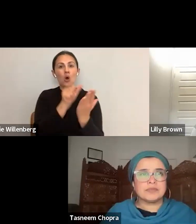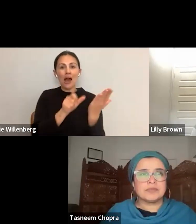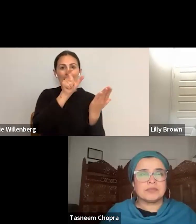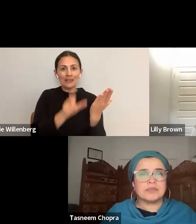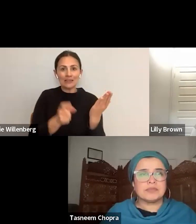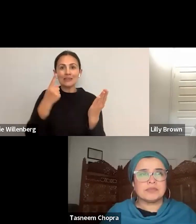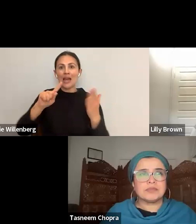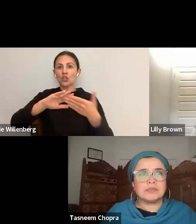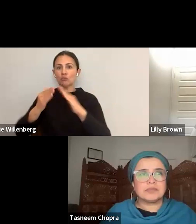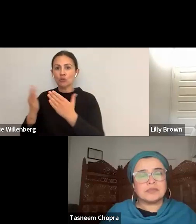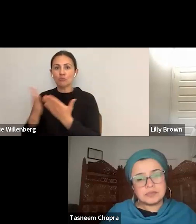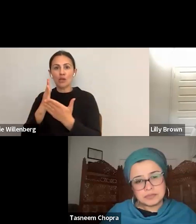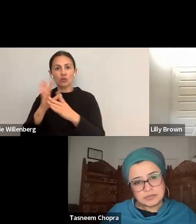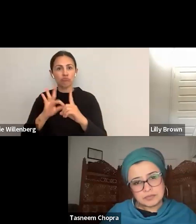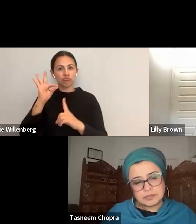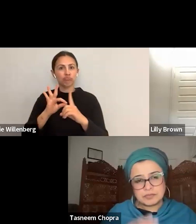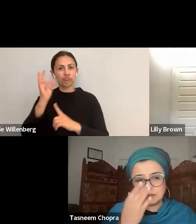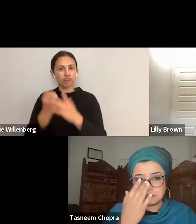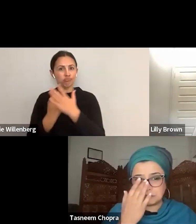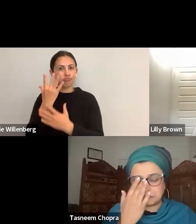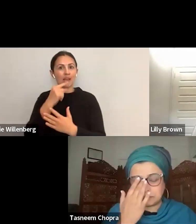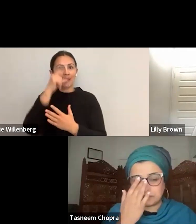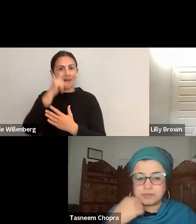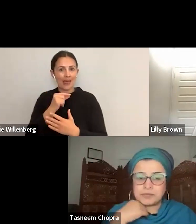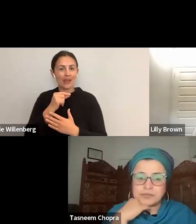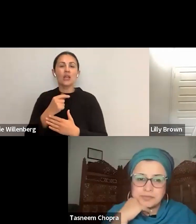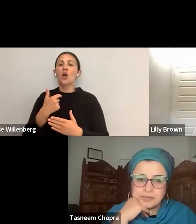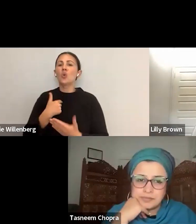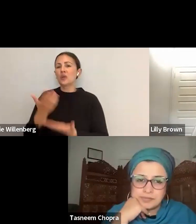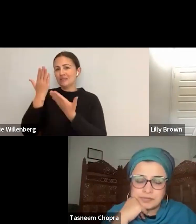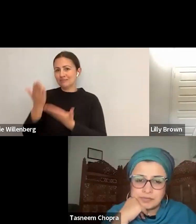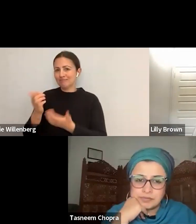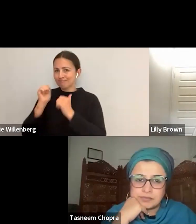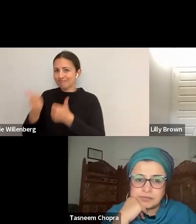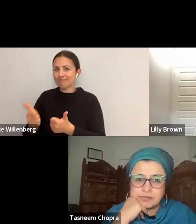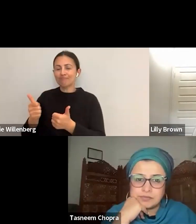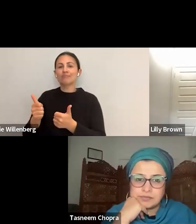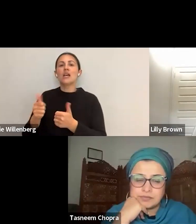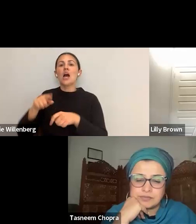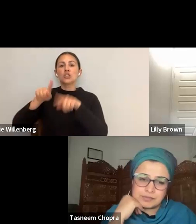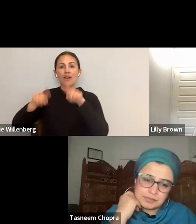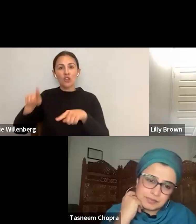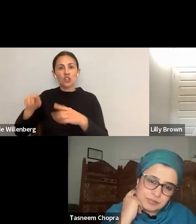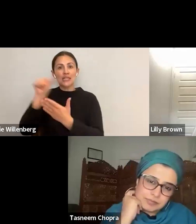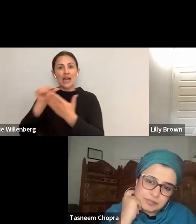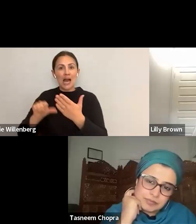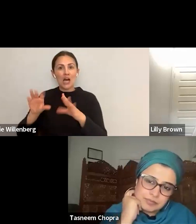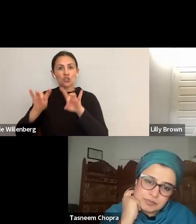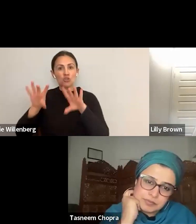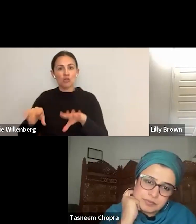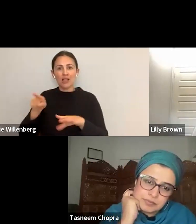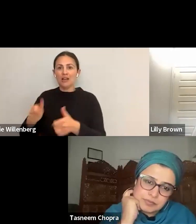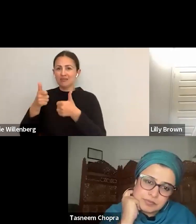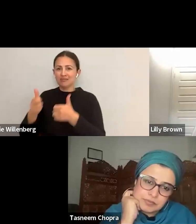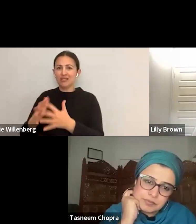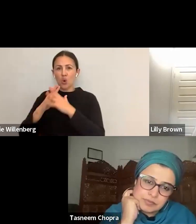to thrive. We are grateful to Diversity Arts Australia for their insightful programming, bringing incredible guests from their extended networks